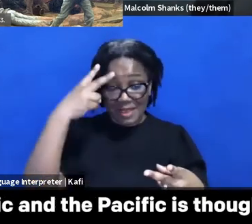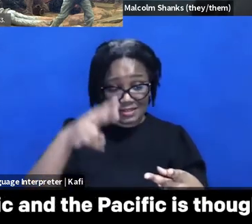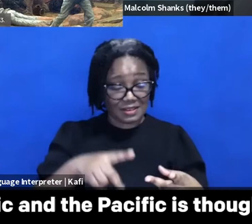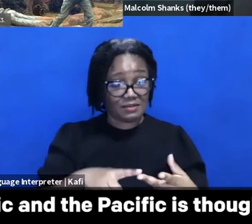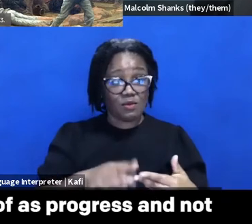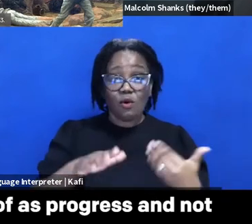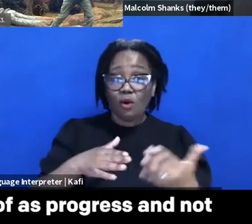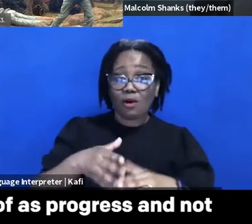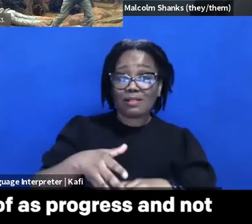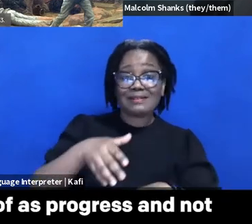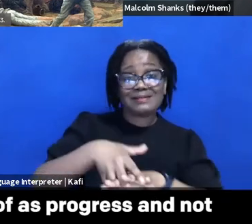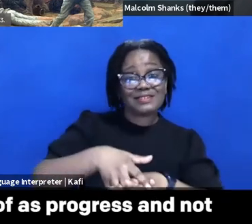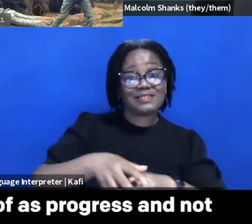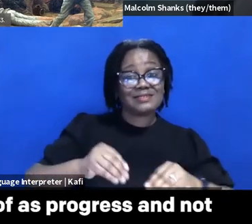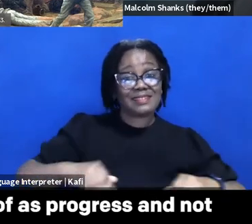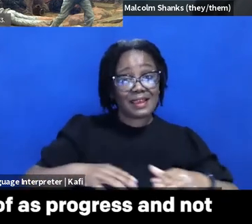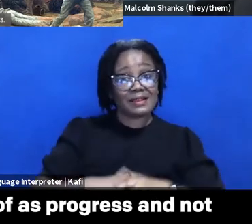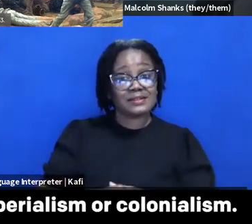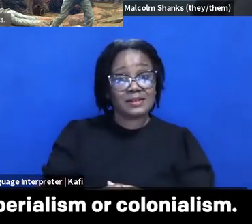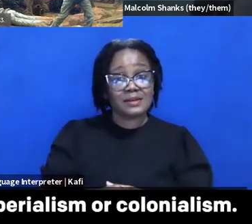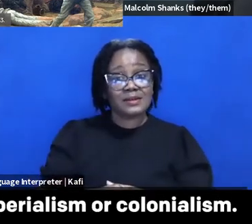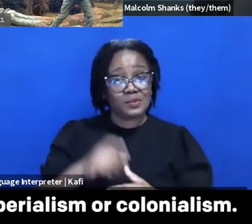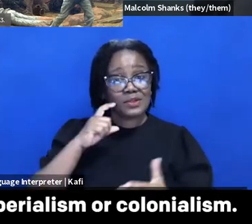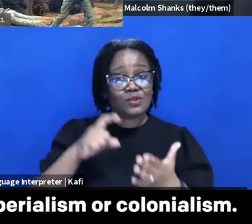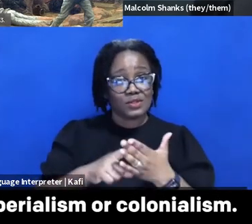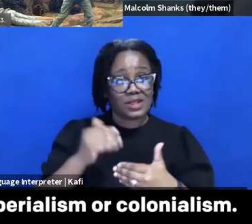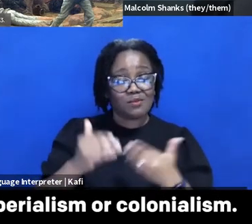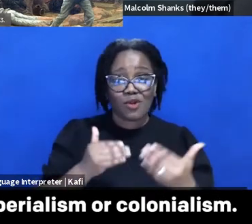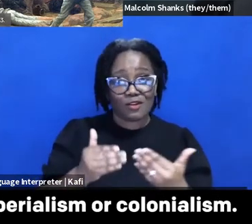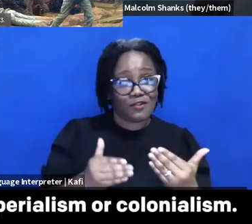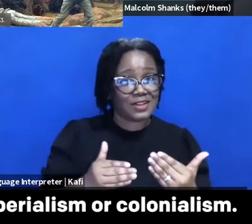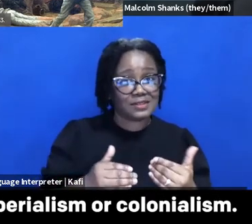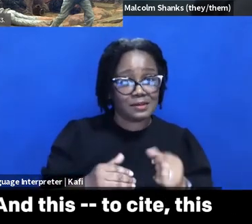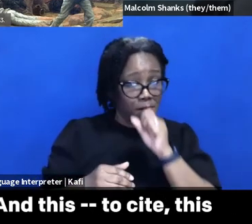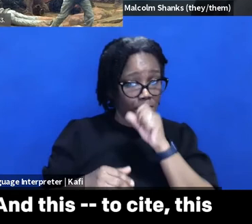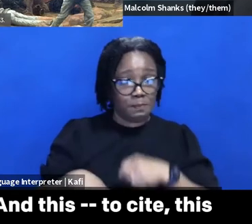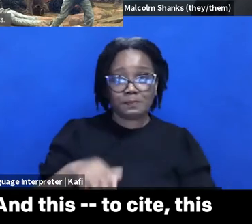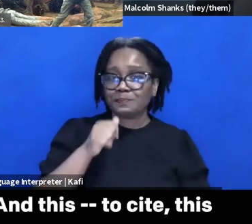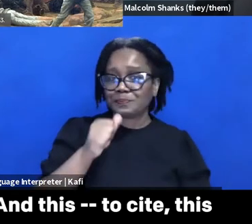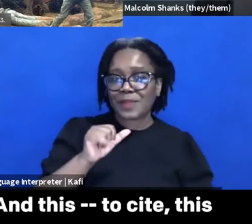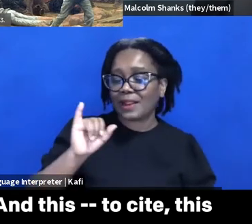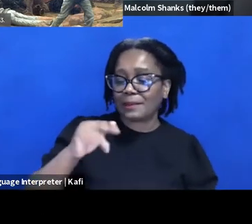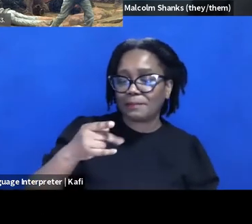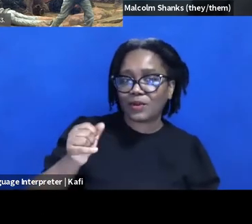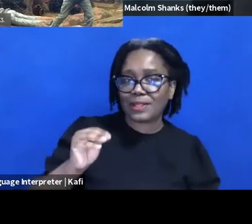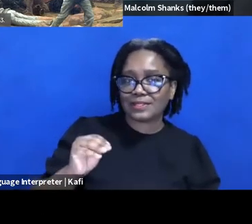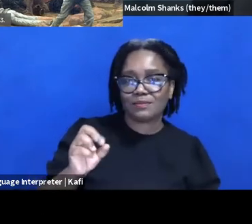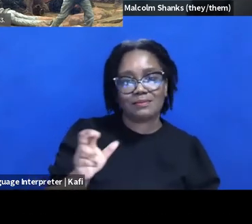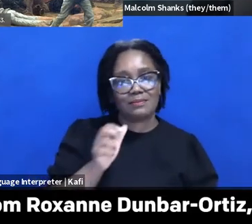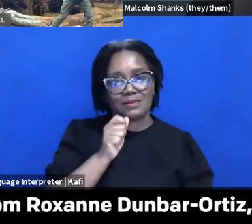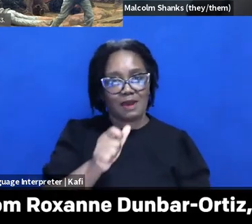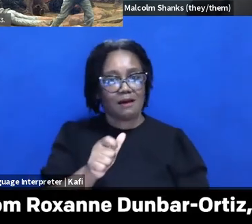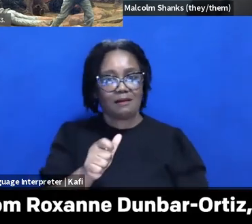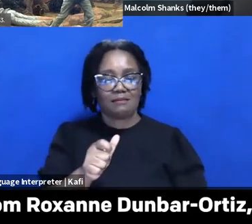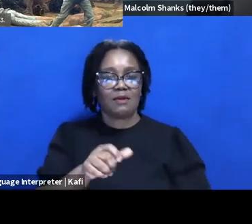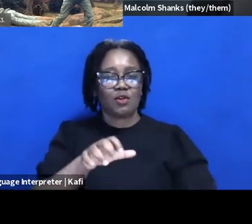Pacific is thought of as progress and not imperialism or colonialism. And this, to cite, this is